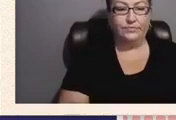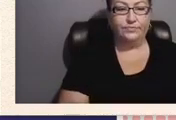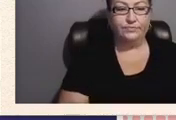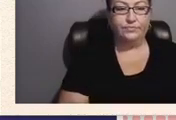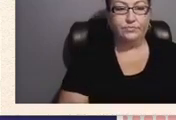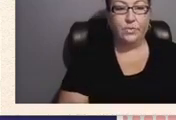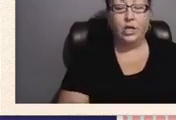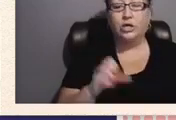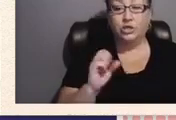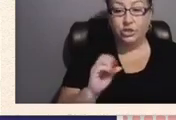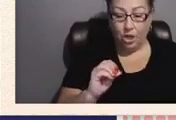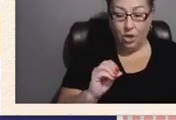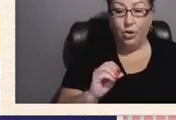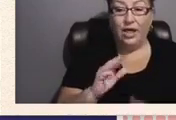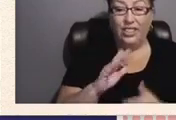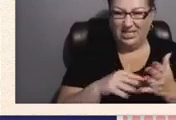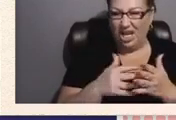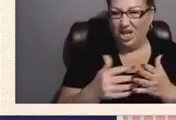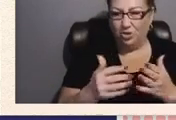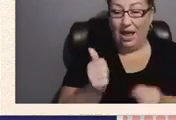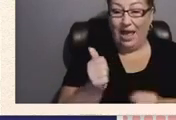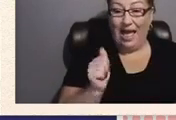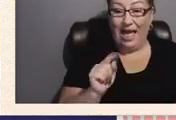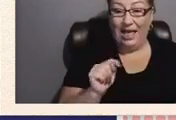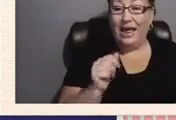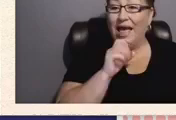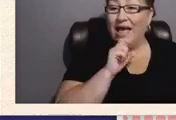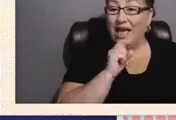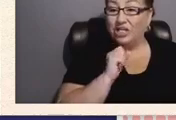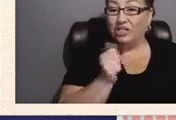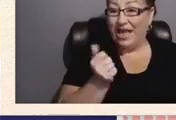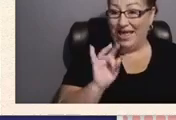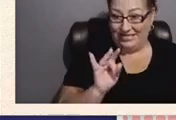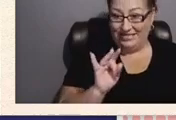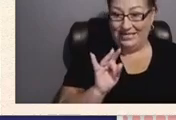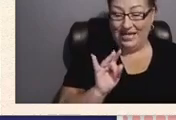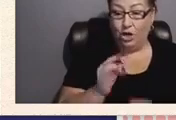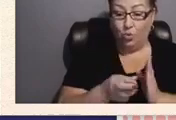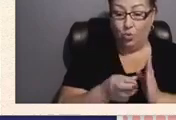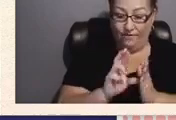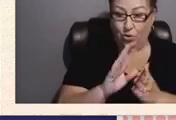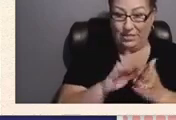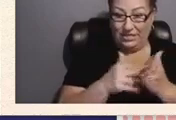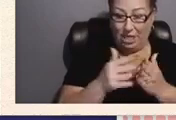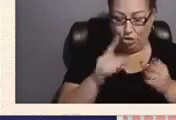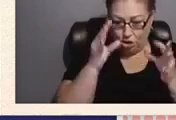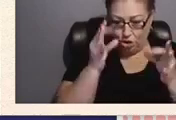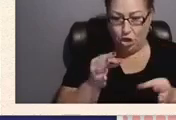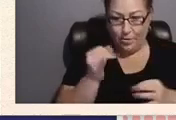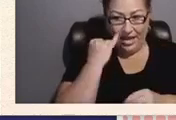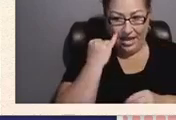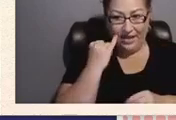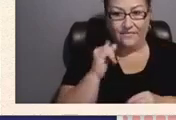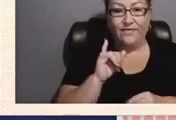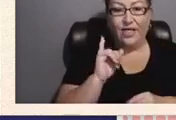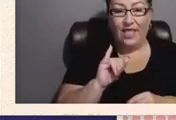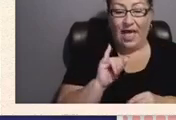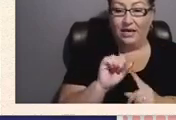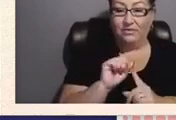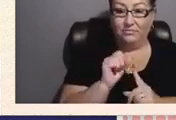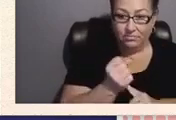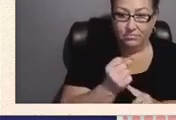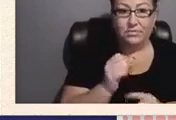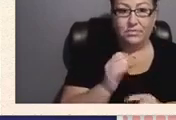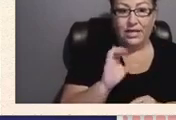So, the schedule. At age 18, a review is scheduled to determine whether or not a condition or illness meets the Social